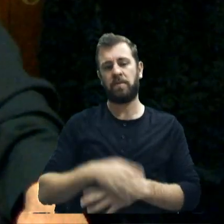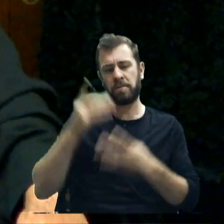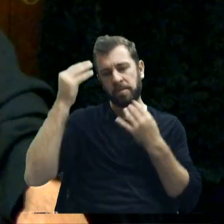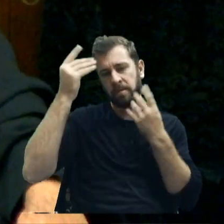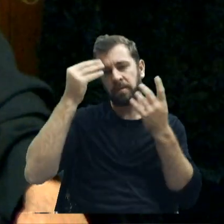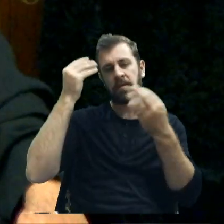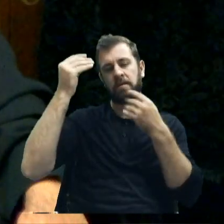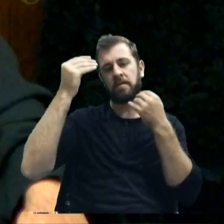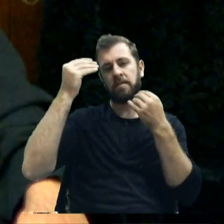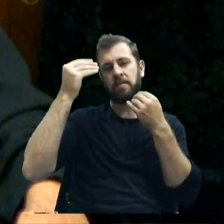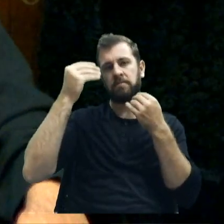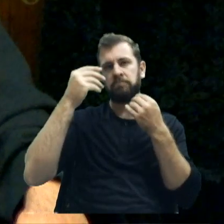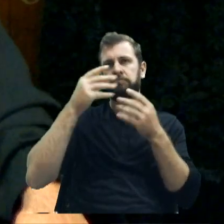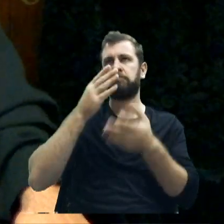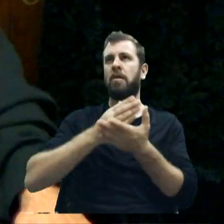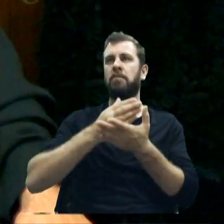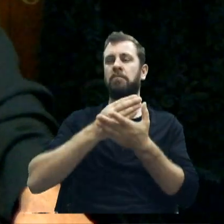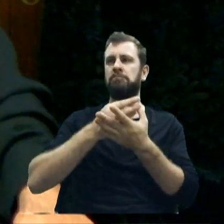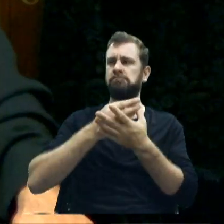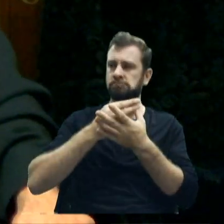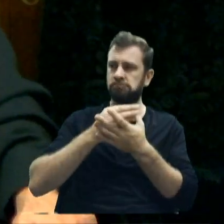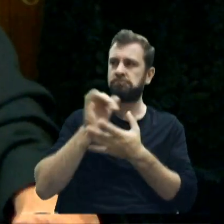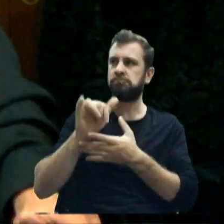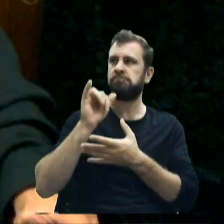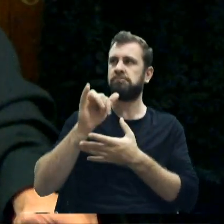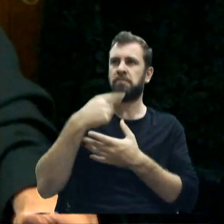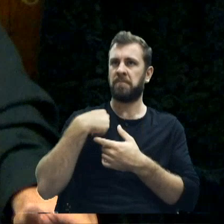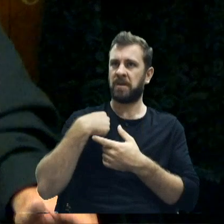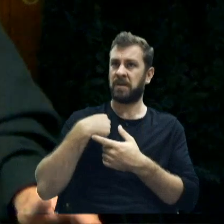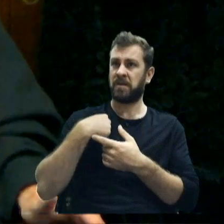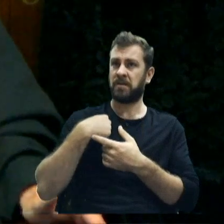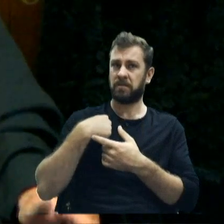Stop and wonder, what am I doing? Is it worth it?